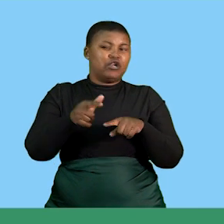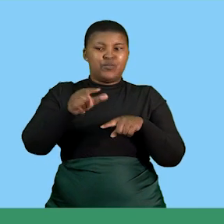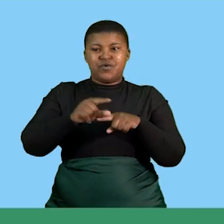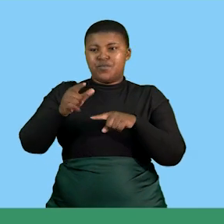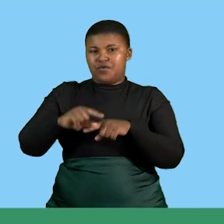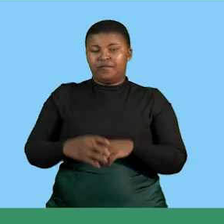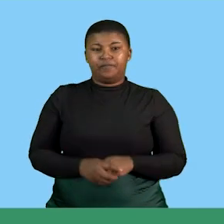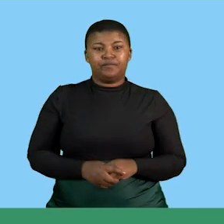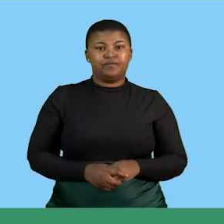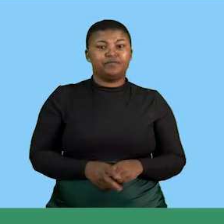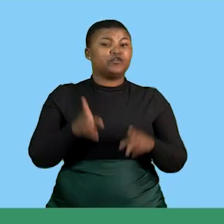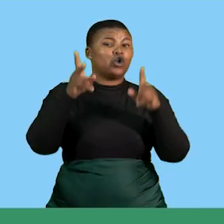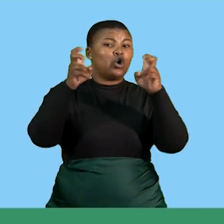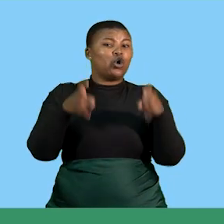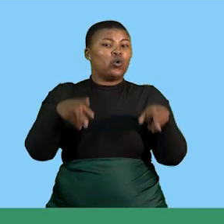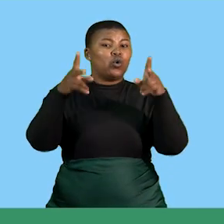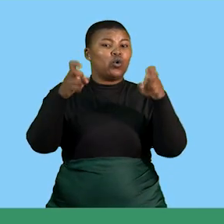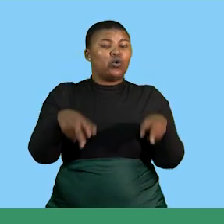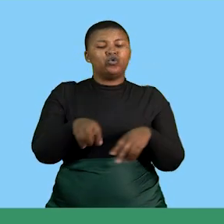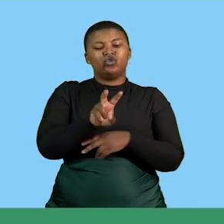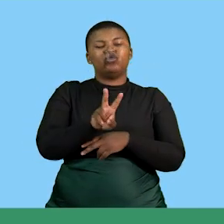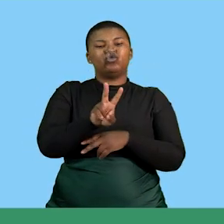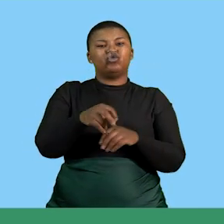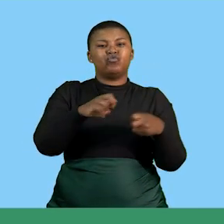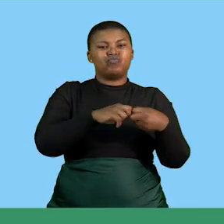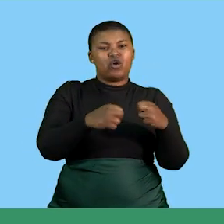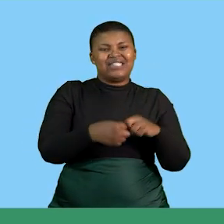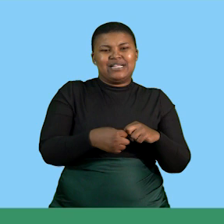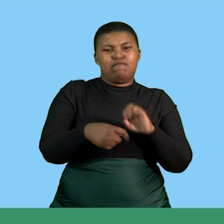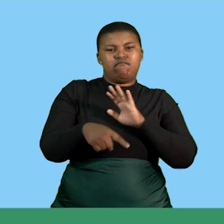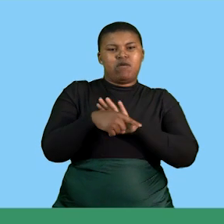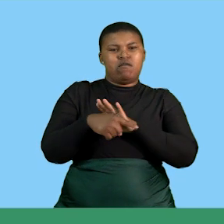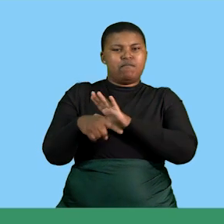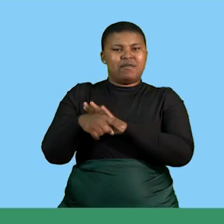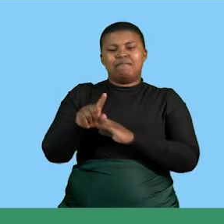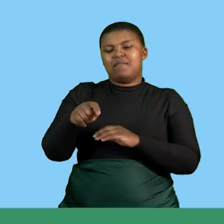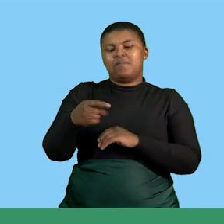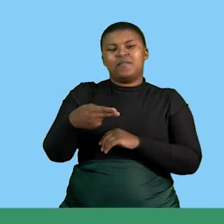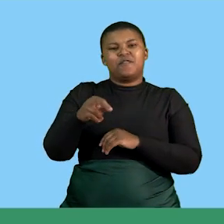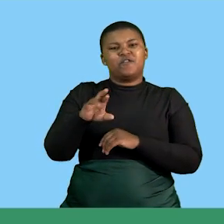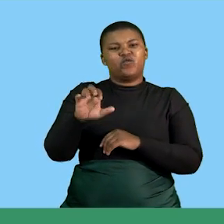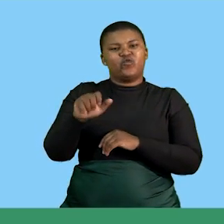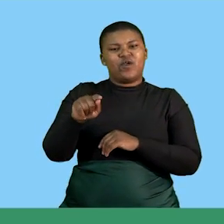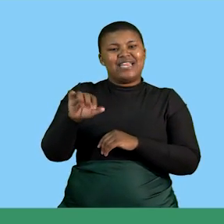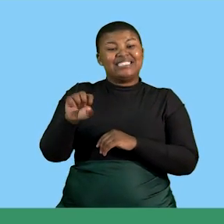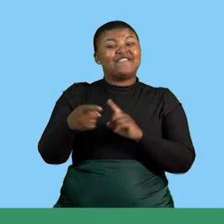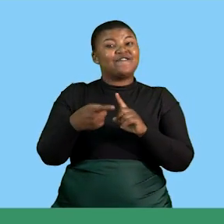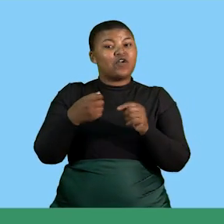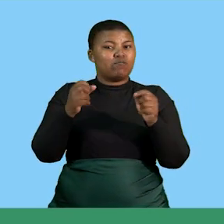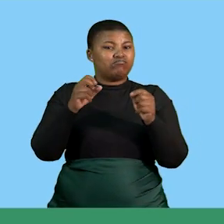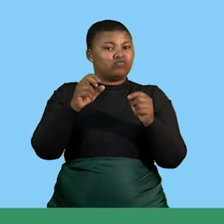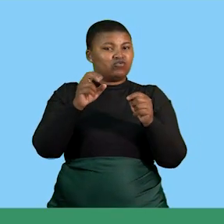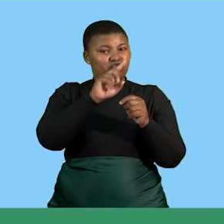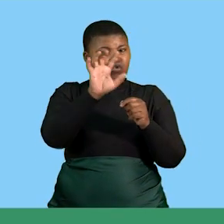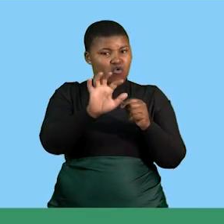A, quote 2 threats. Again, quote 2 threats from the given scenario. And question